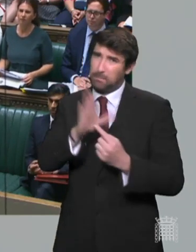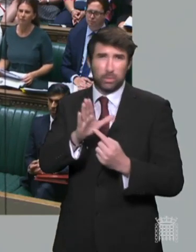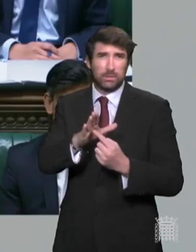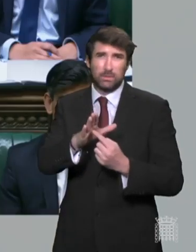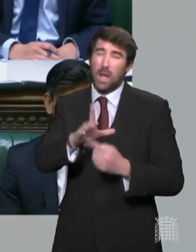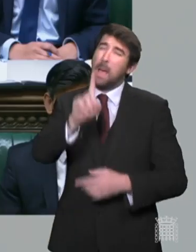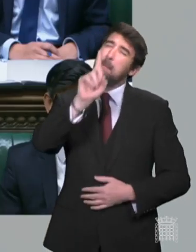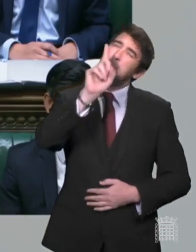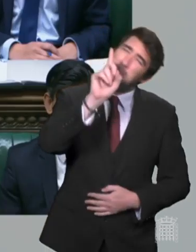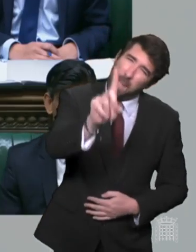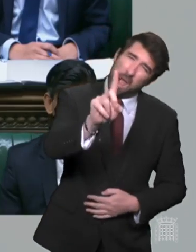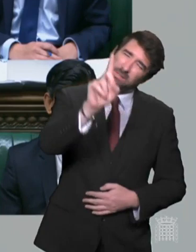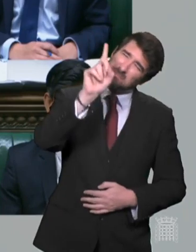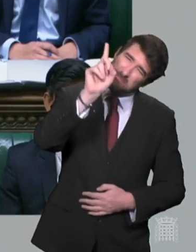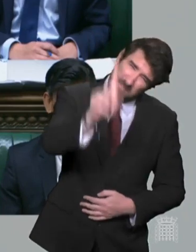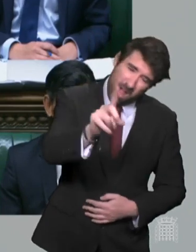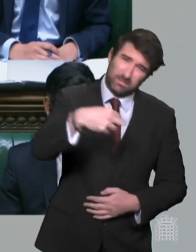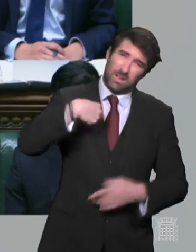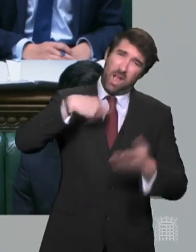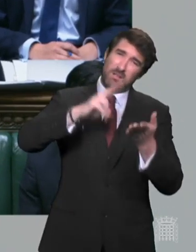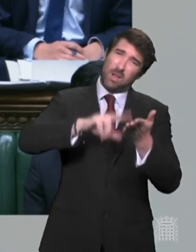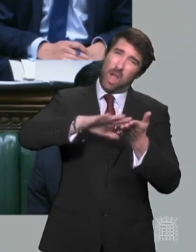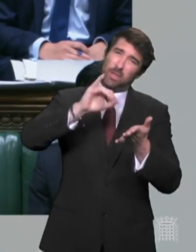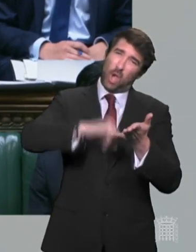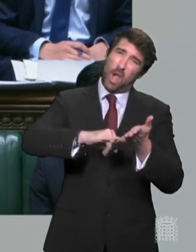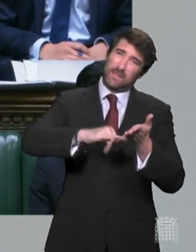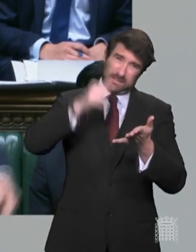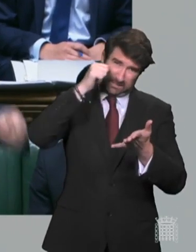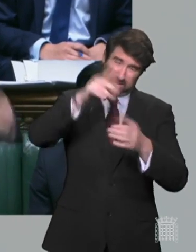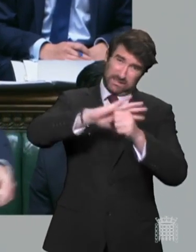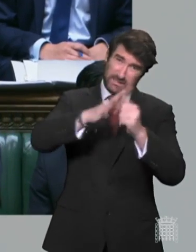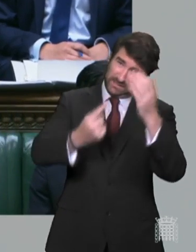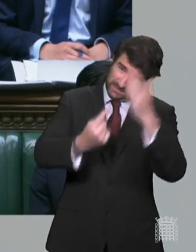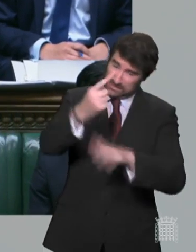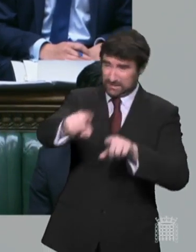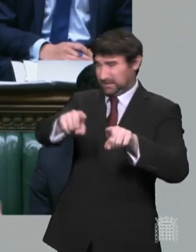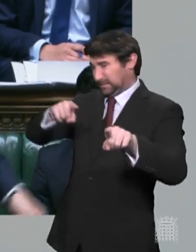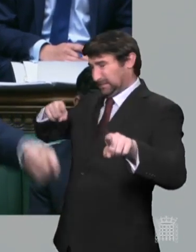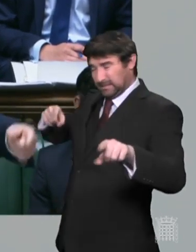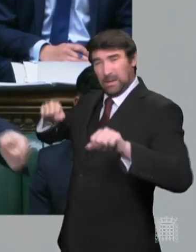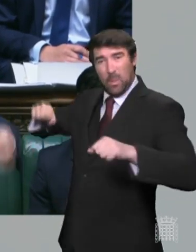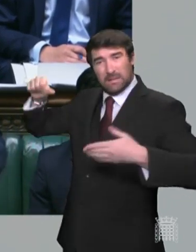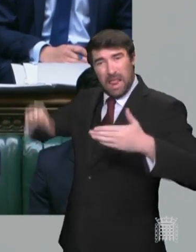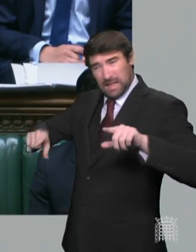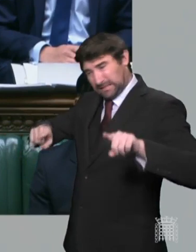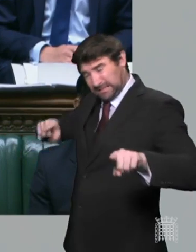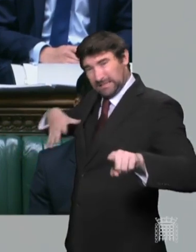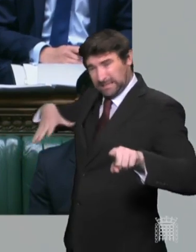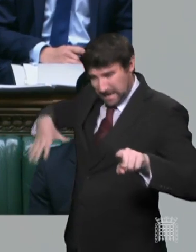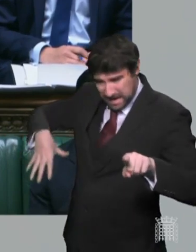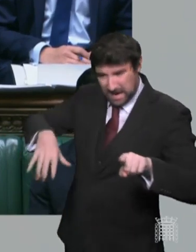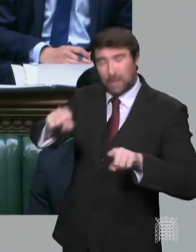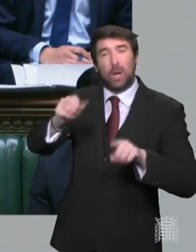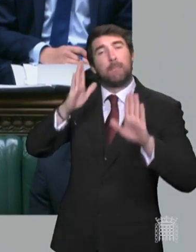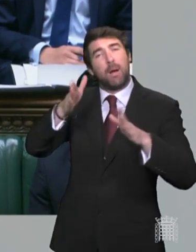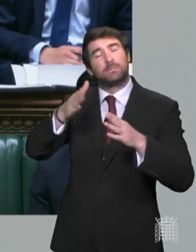also have to fix social care. We're taking the tough decisions, Mr. Speaker, that the country wants to see. We're putting another £36 billion